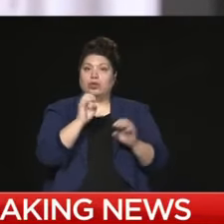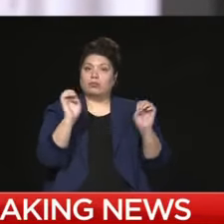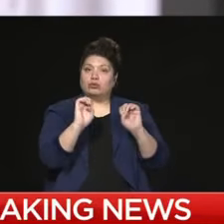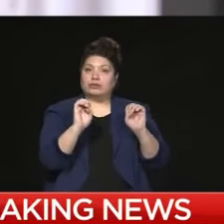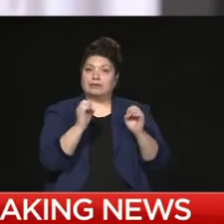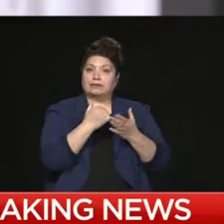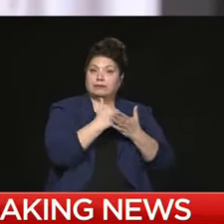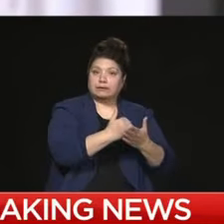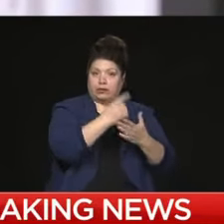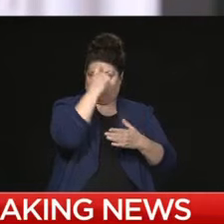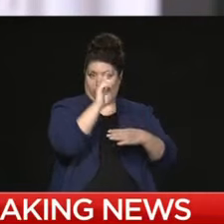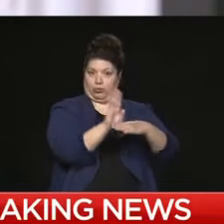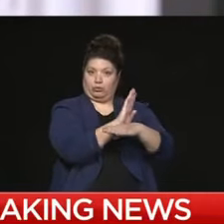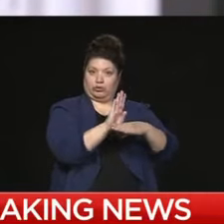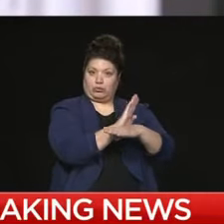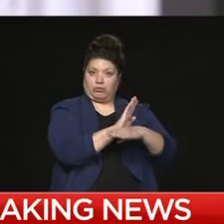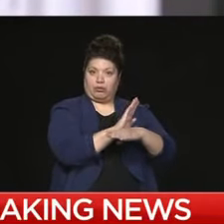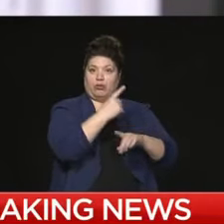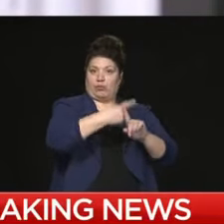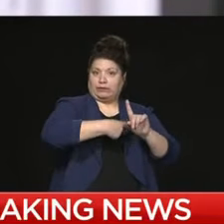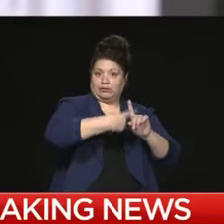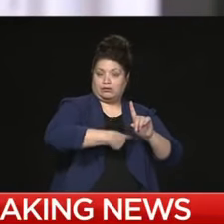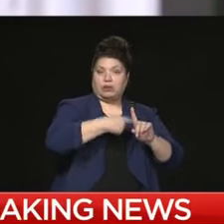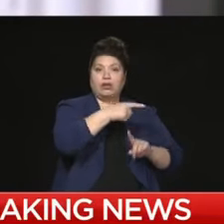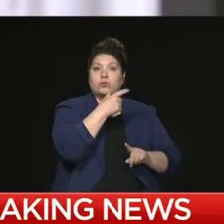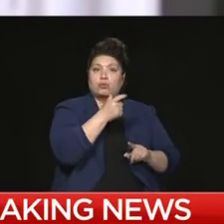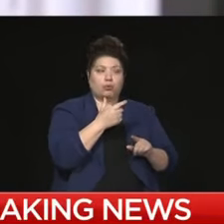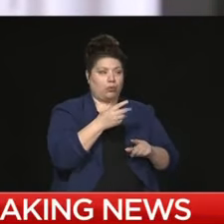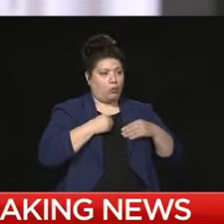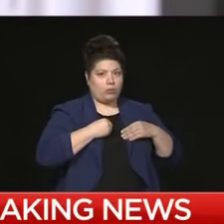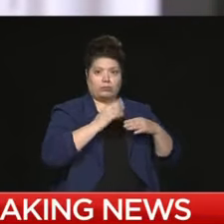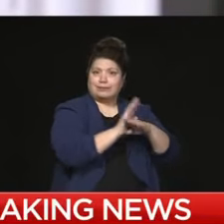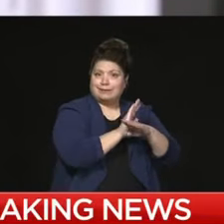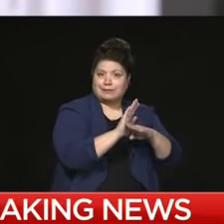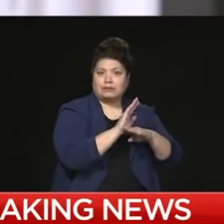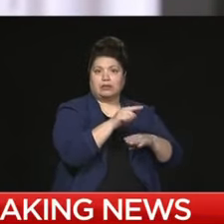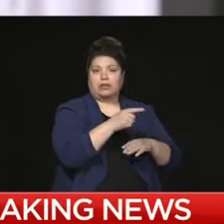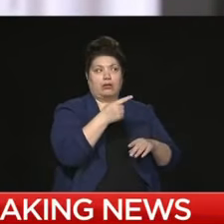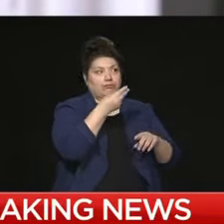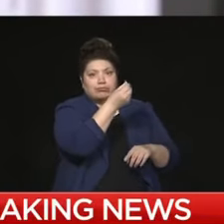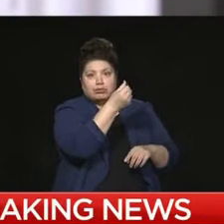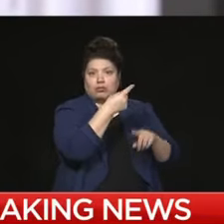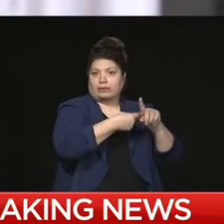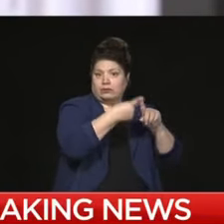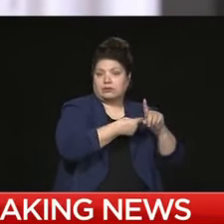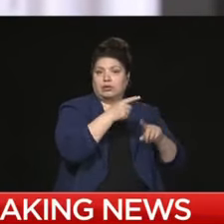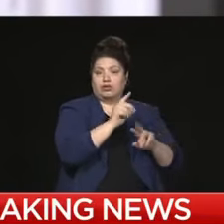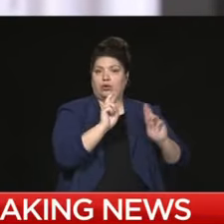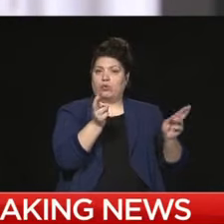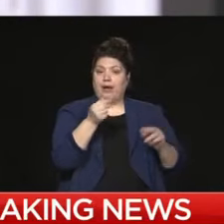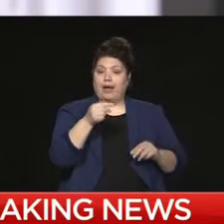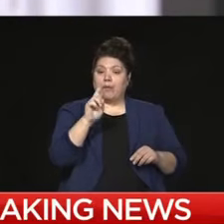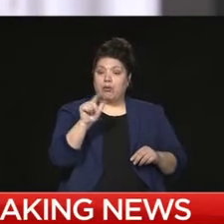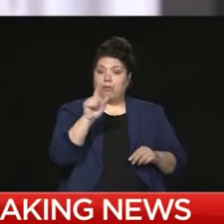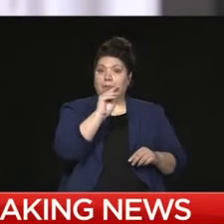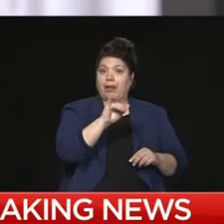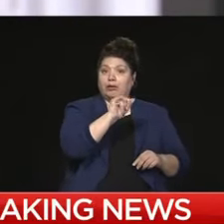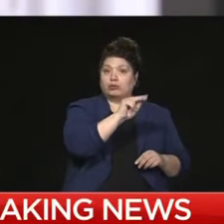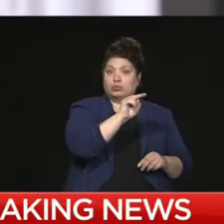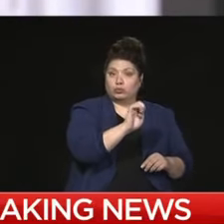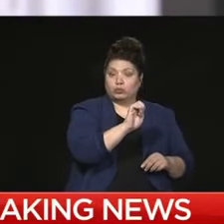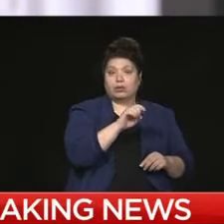program in order to help small and medium-sized businesses with their rents for May and June. And in order to set